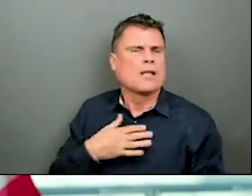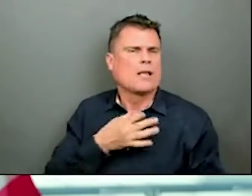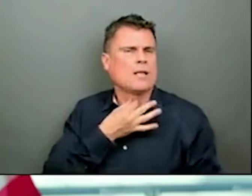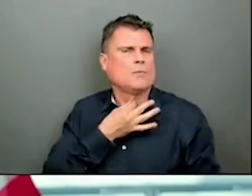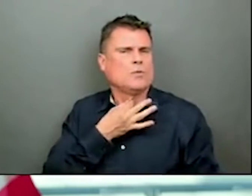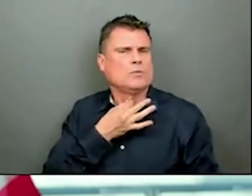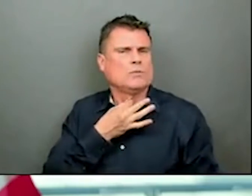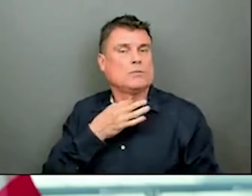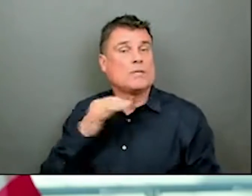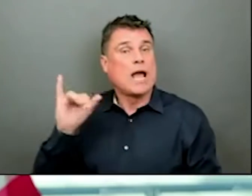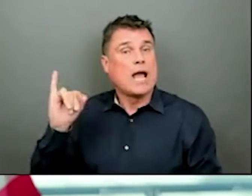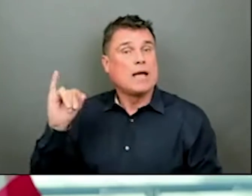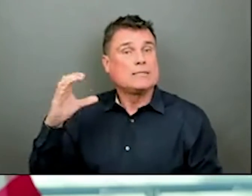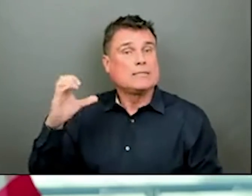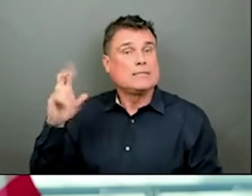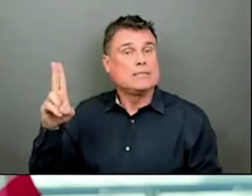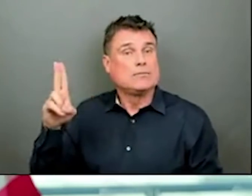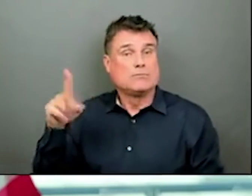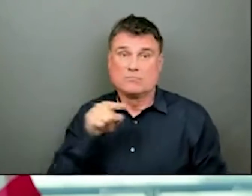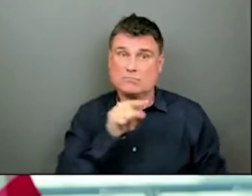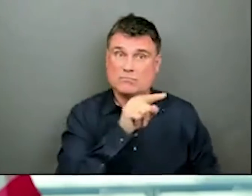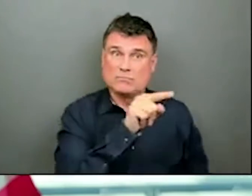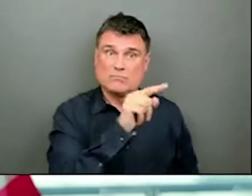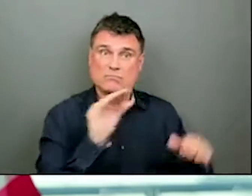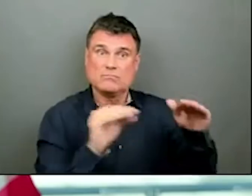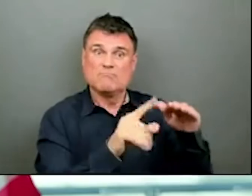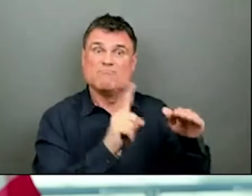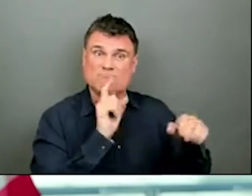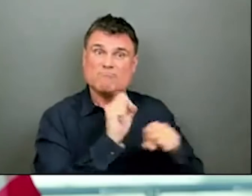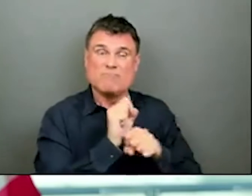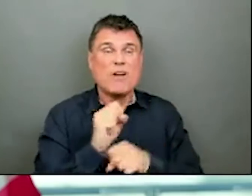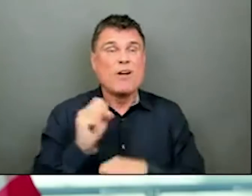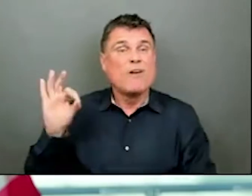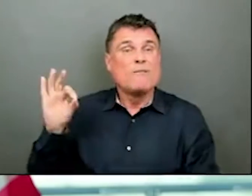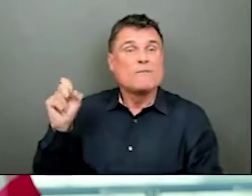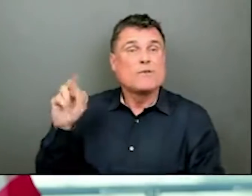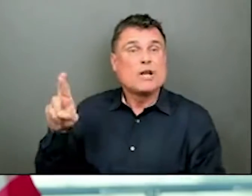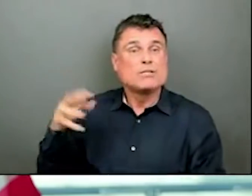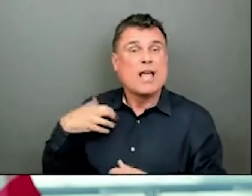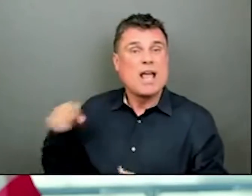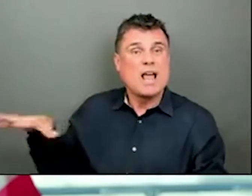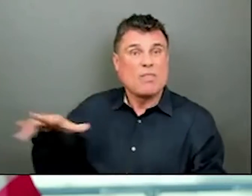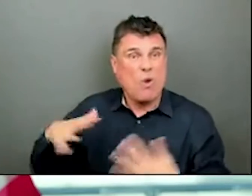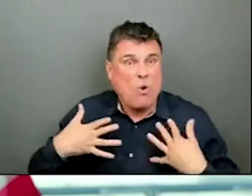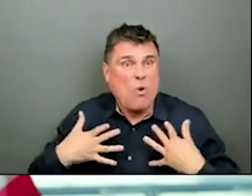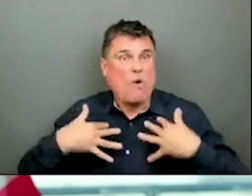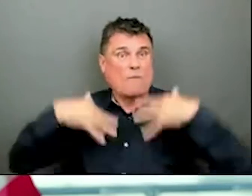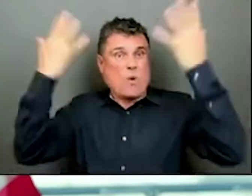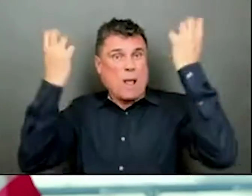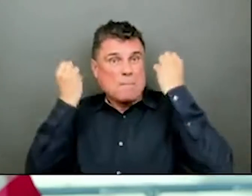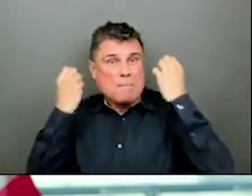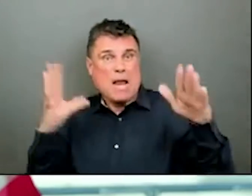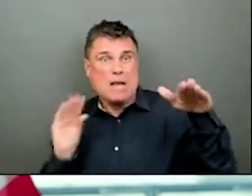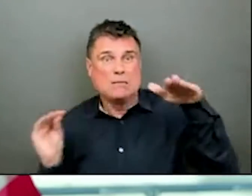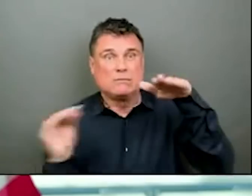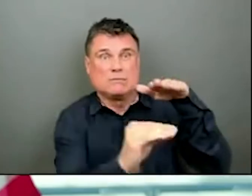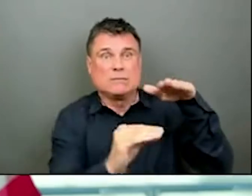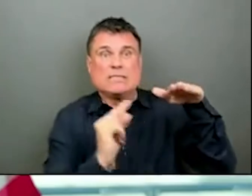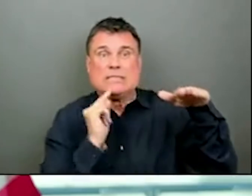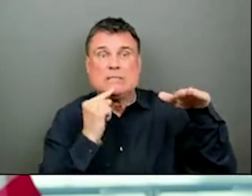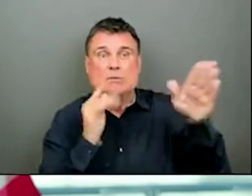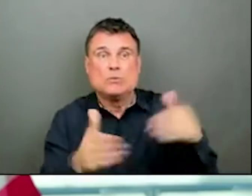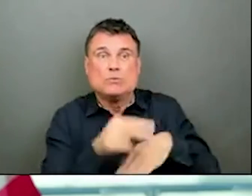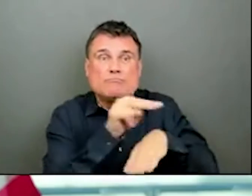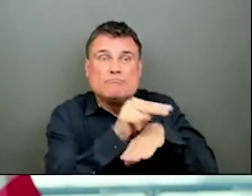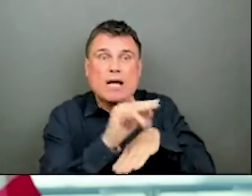overwhelmed our ICU wards are, mainly in the Fraser Health. I understand that Dr. Henry visited some hospitals yesterday, and